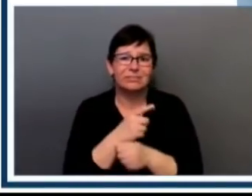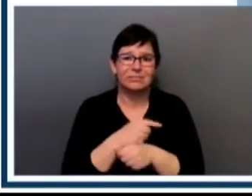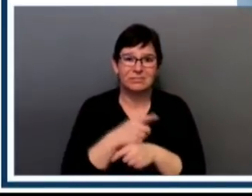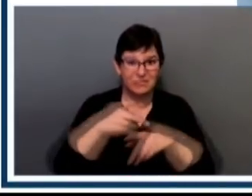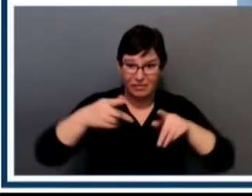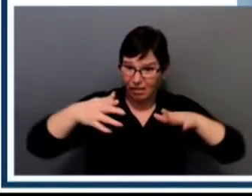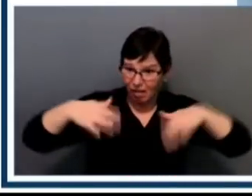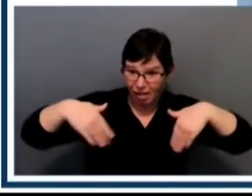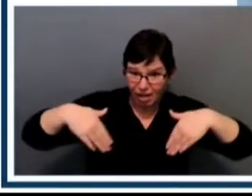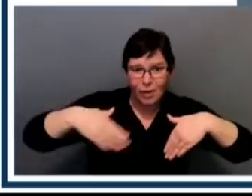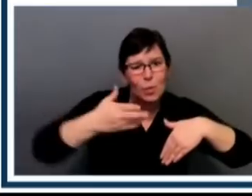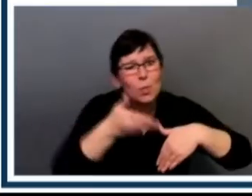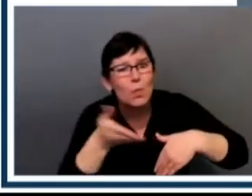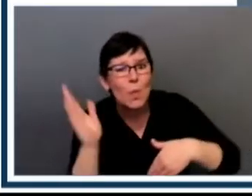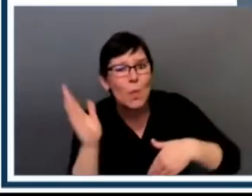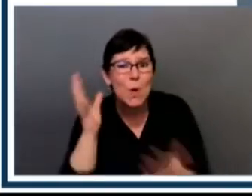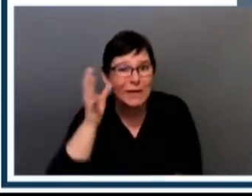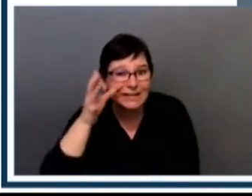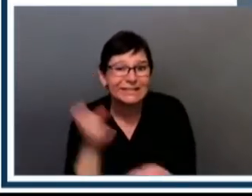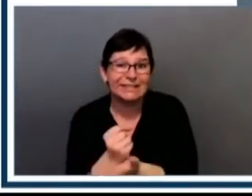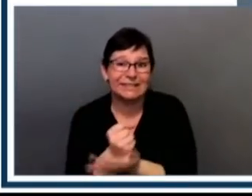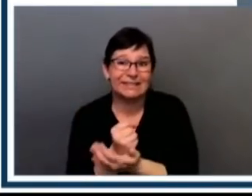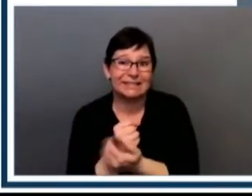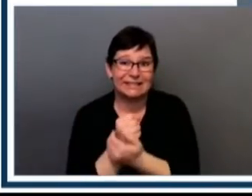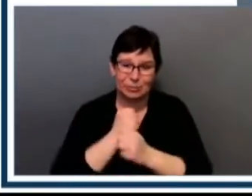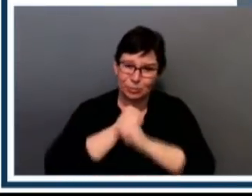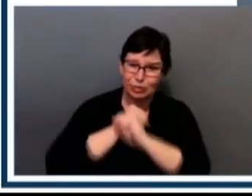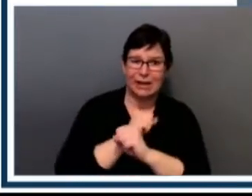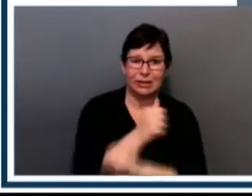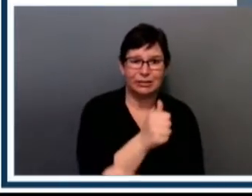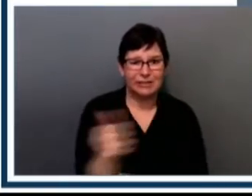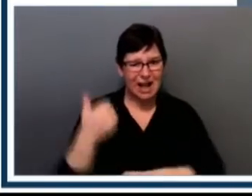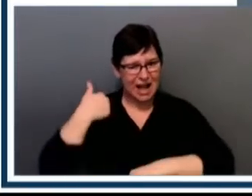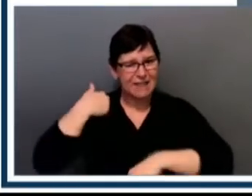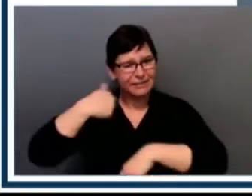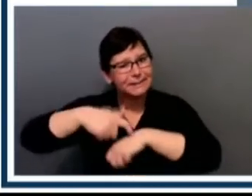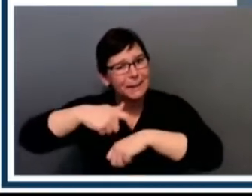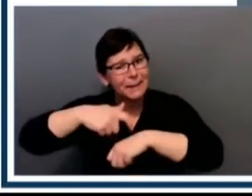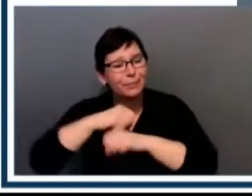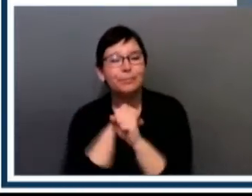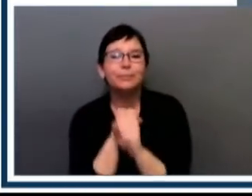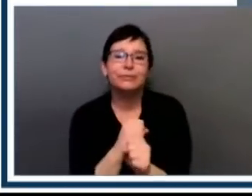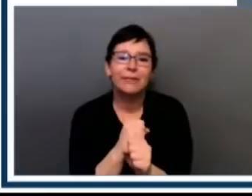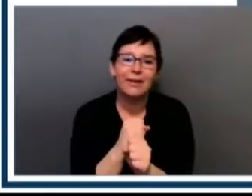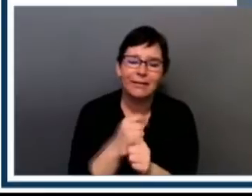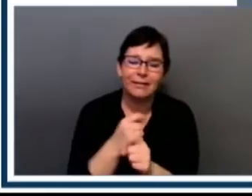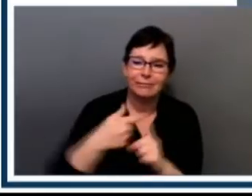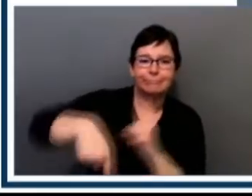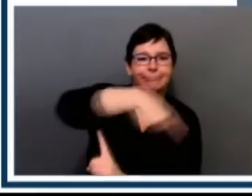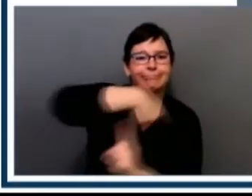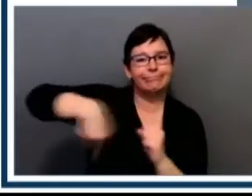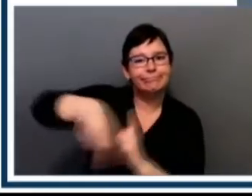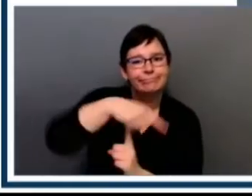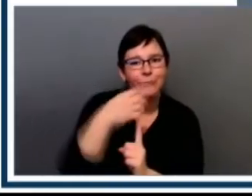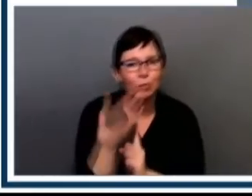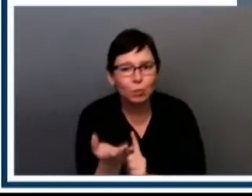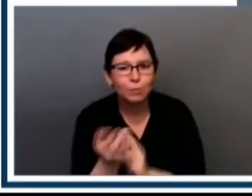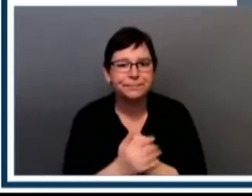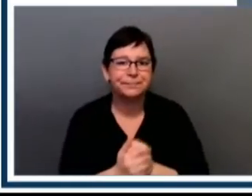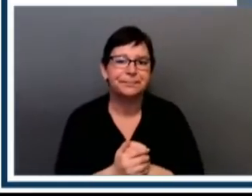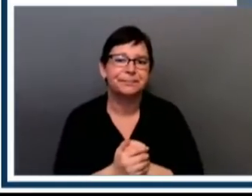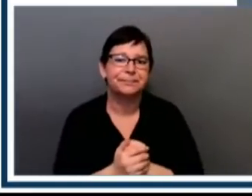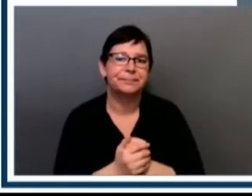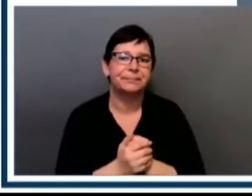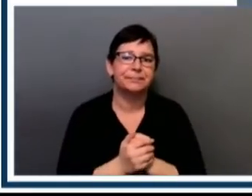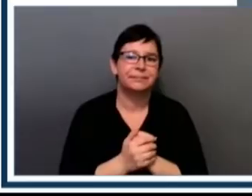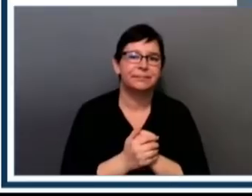to vaccine. Go ahead with your follow-up, Tim. Premier, you ran on a platform in large part addressing healthcare issues.